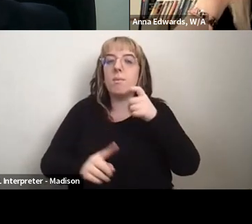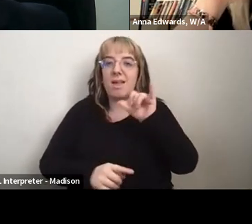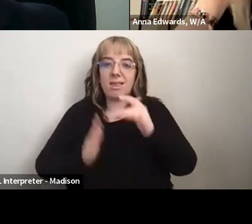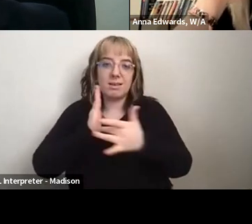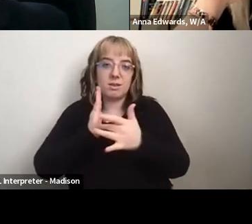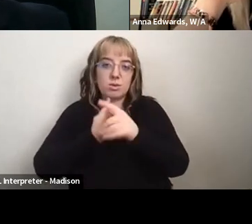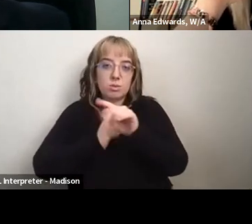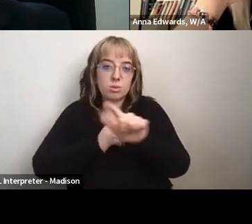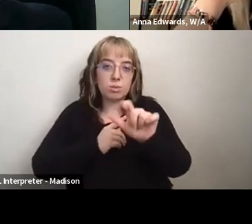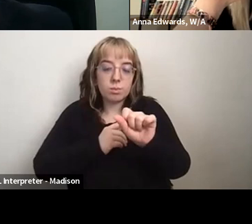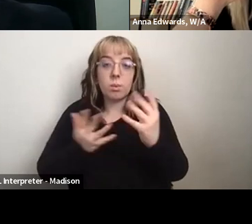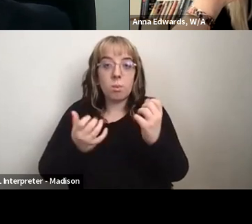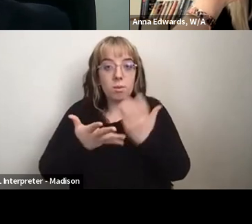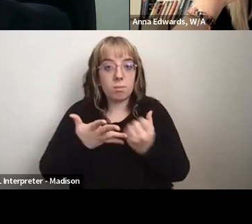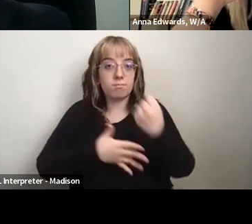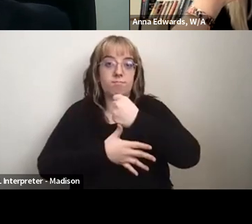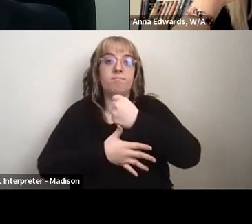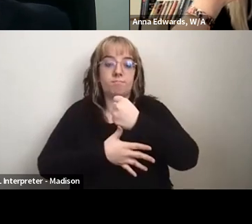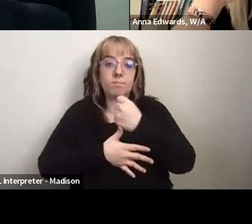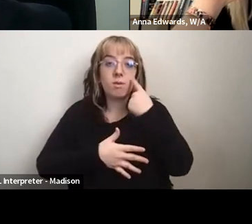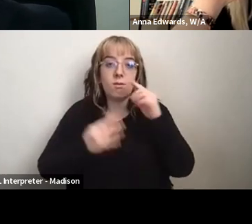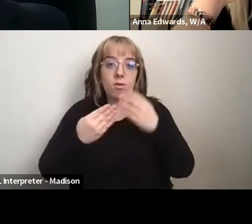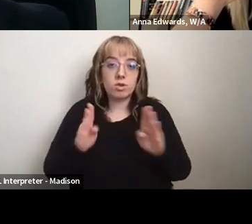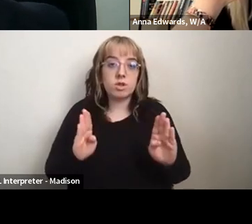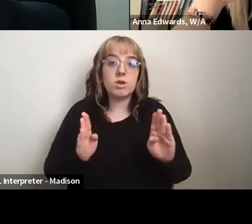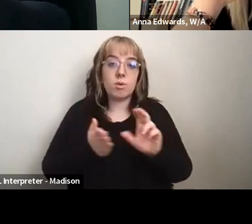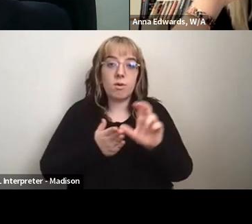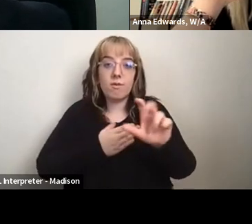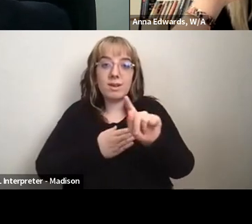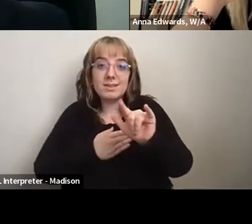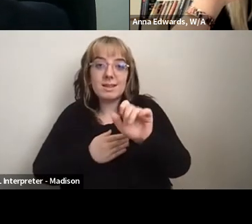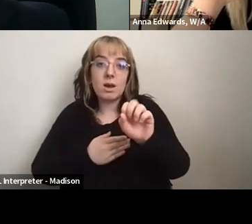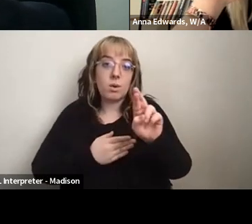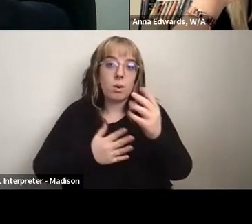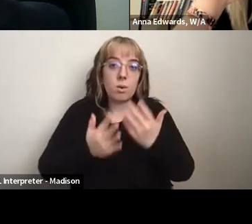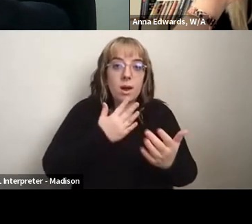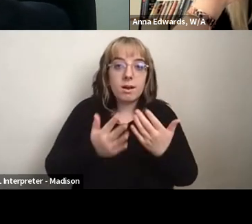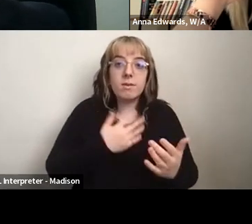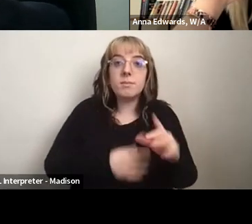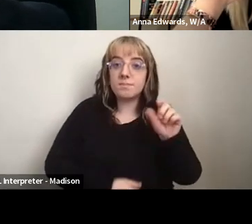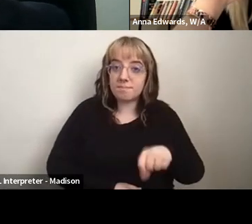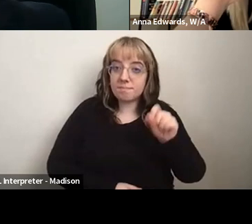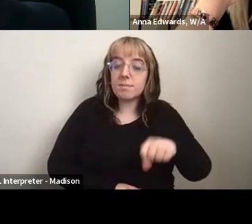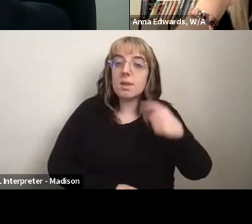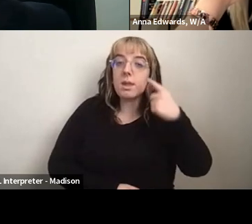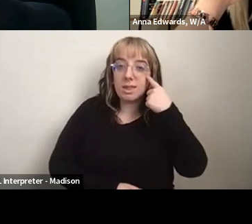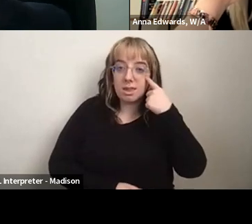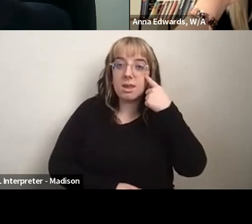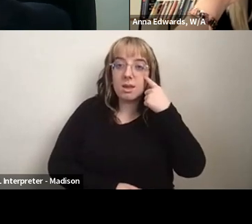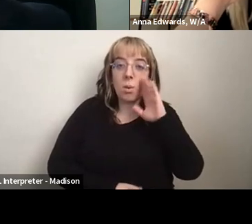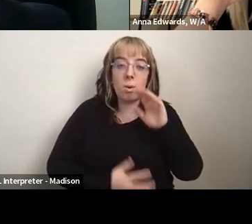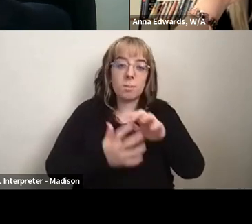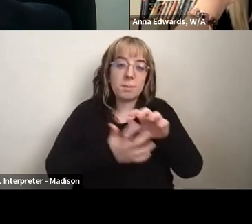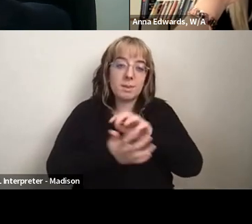been using that we want to prioritize into the general fund budget or title or whatever. So I do think that I think it'll be mixed.